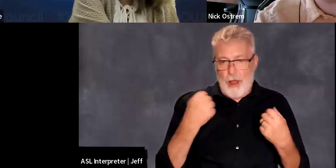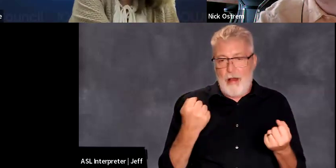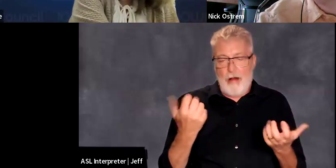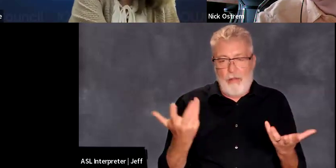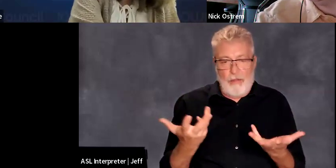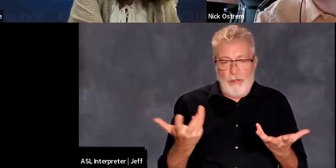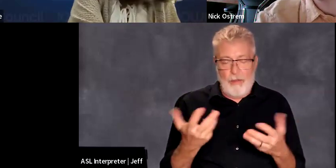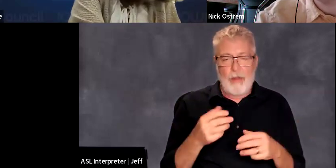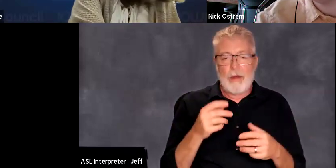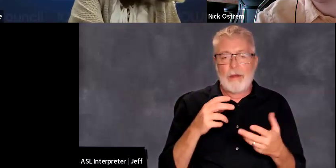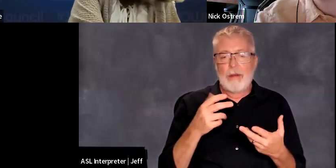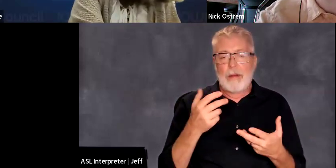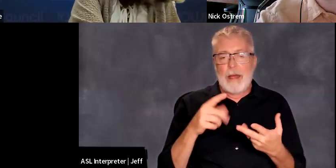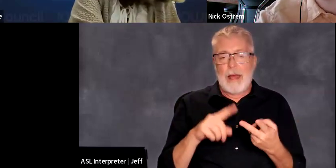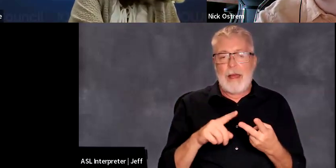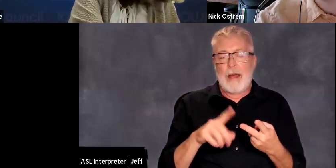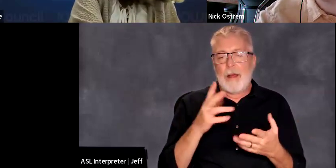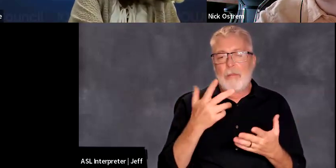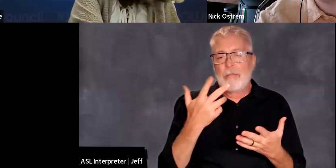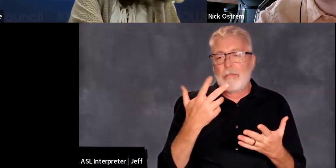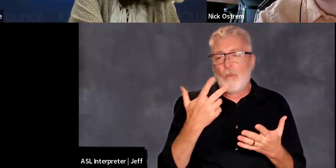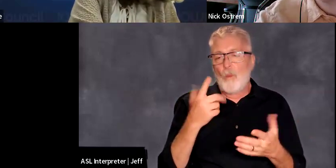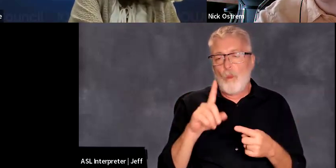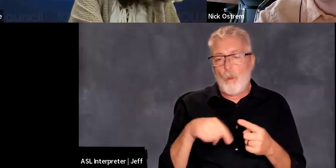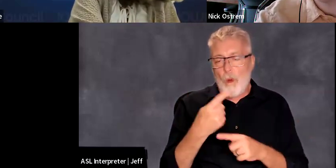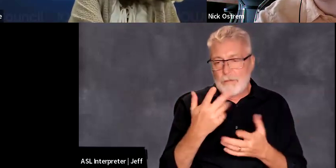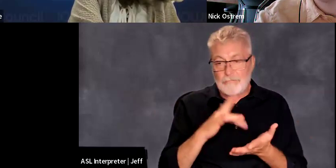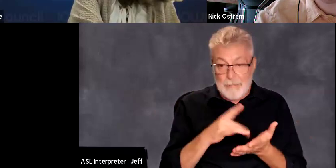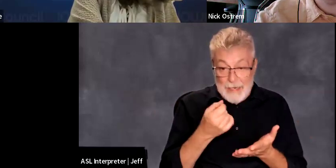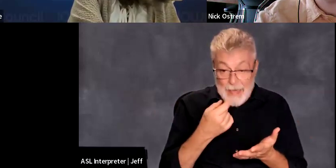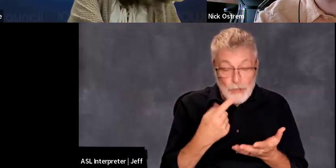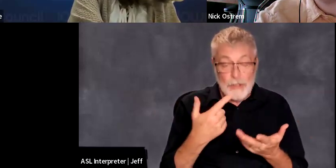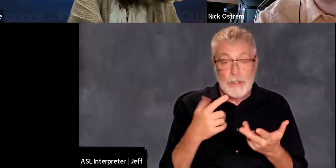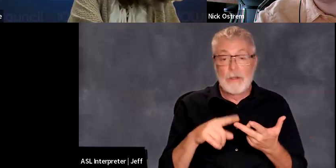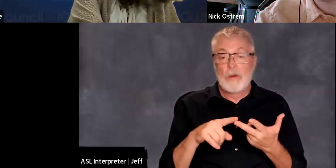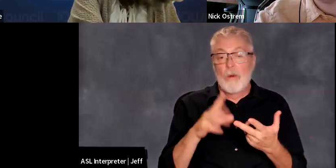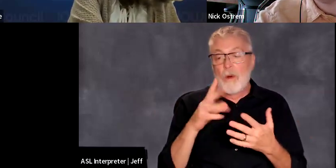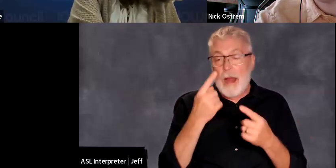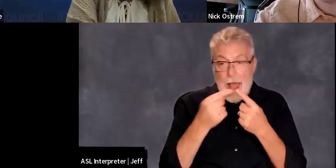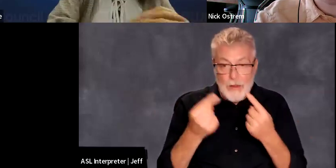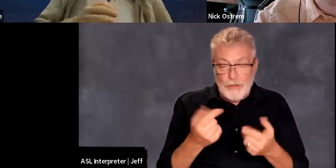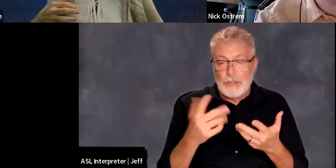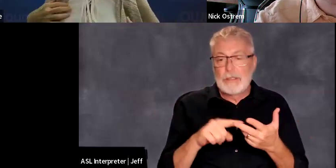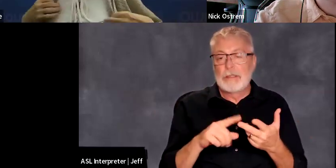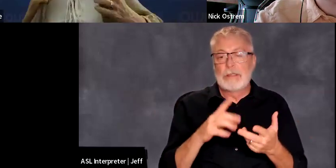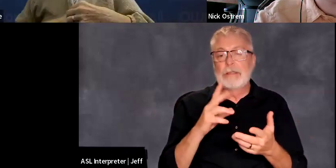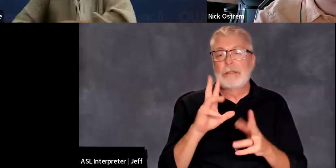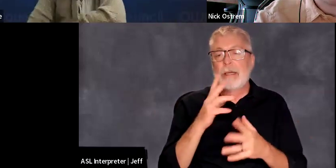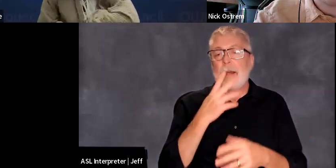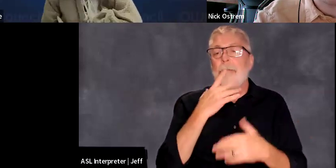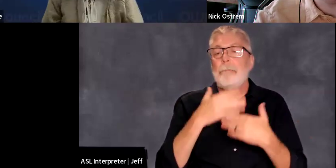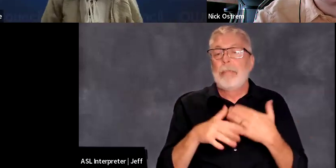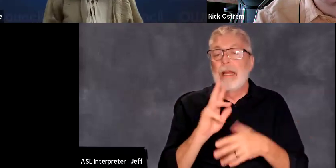you're gonna treat those or how you're gonna manage those. Information like allergies, blood types, communication or